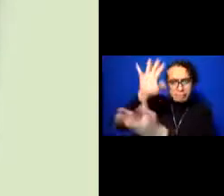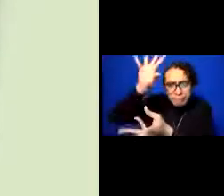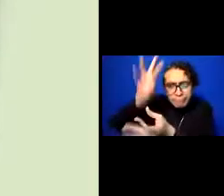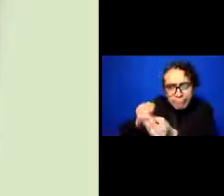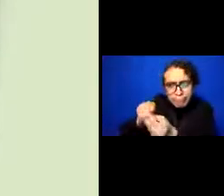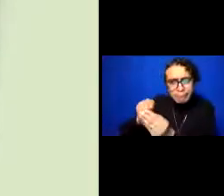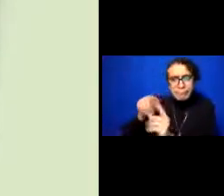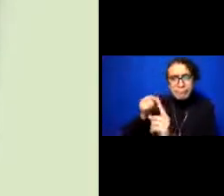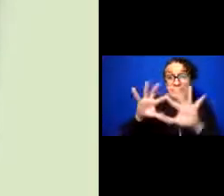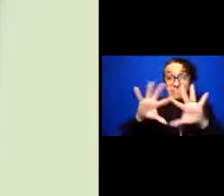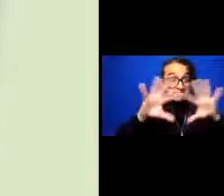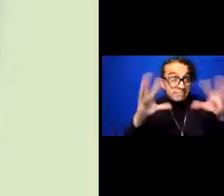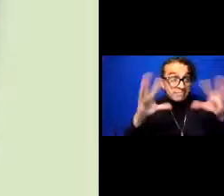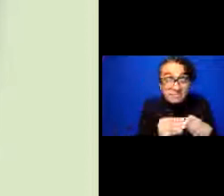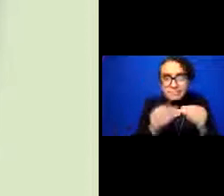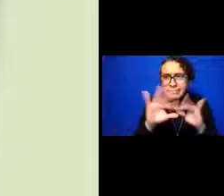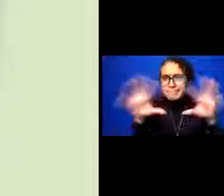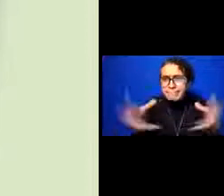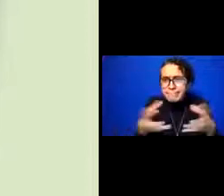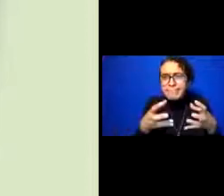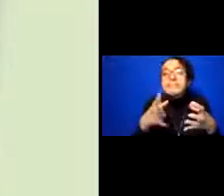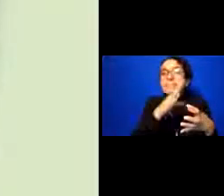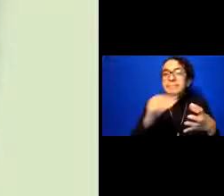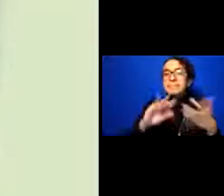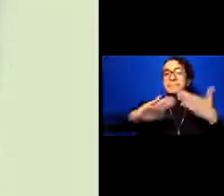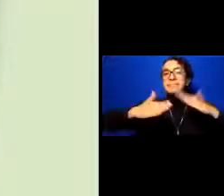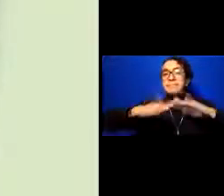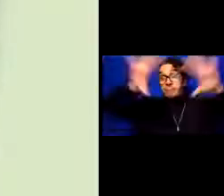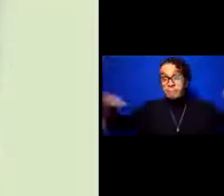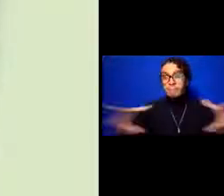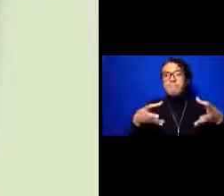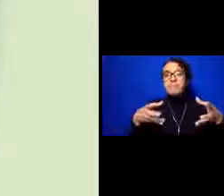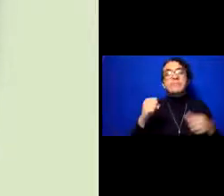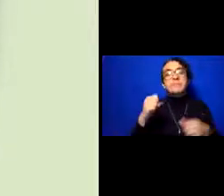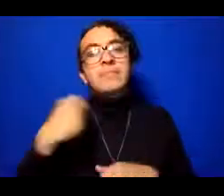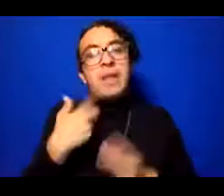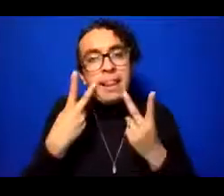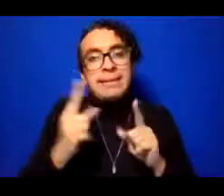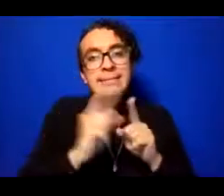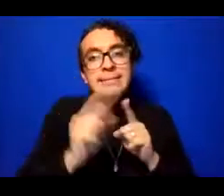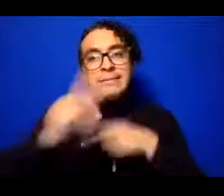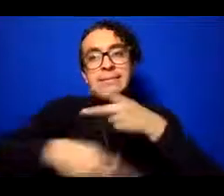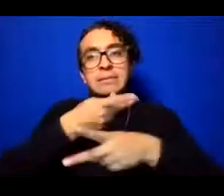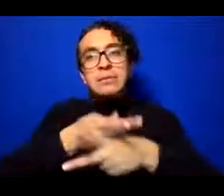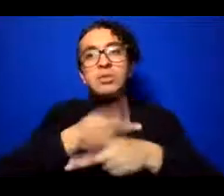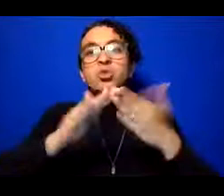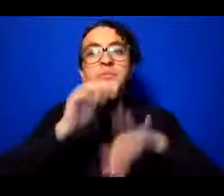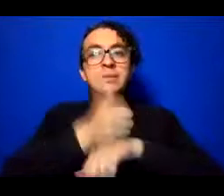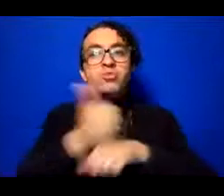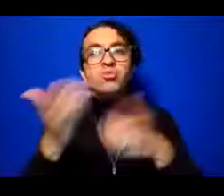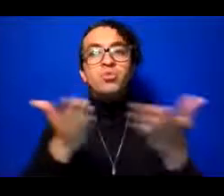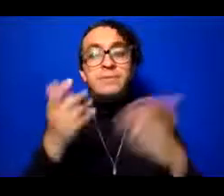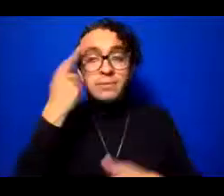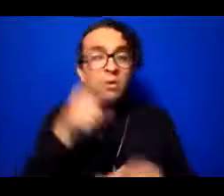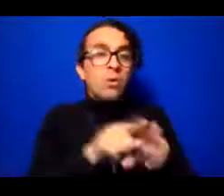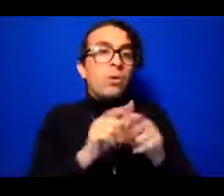a family unit, and then in a community at large. And so I definitely look at different types of community-based services, but I also look